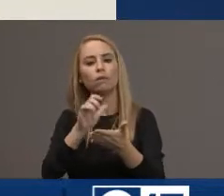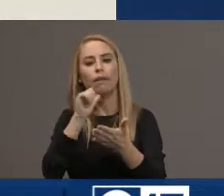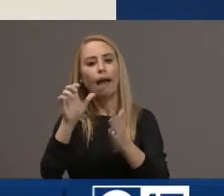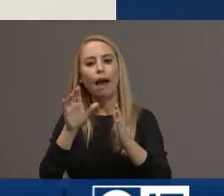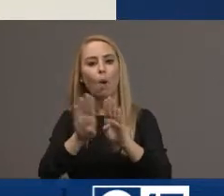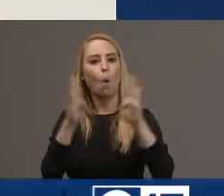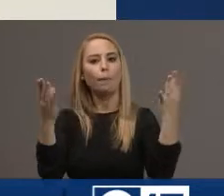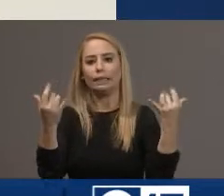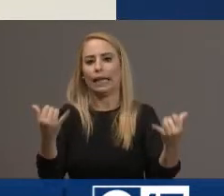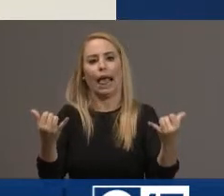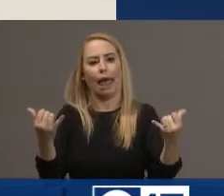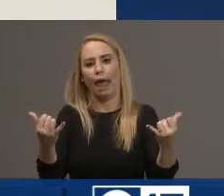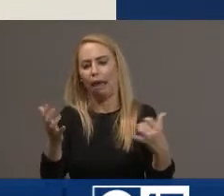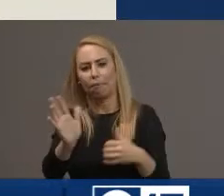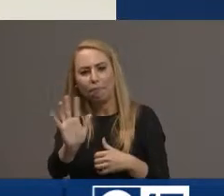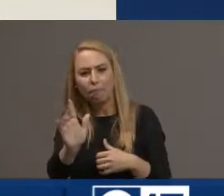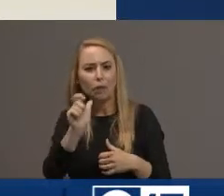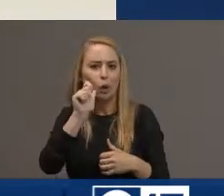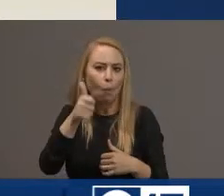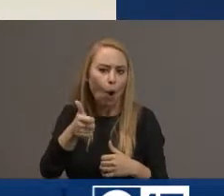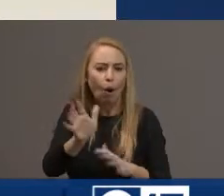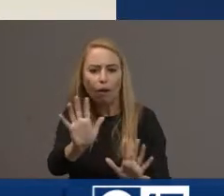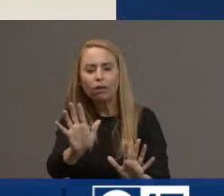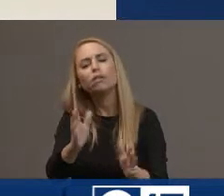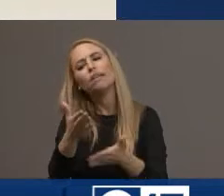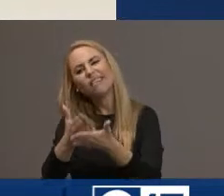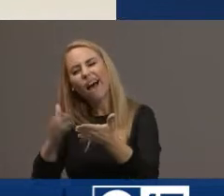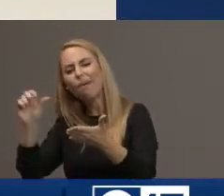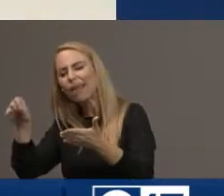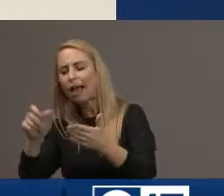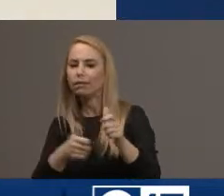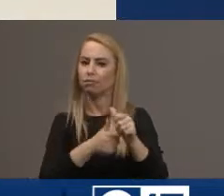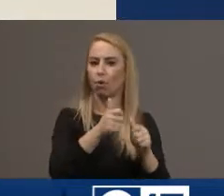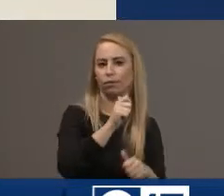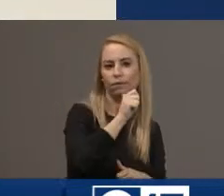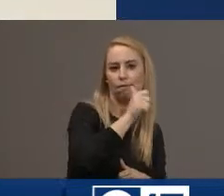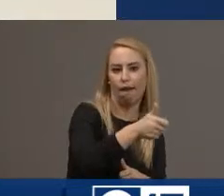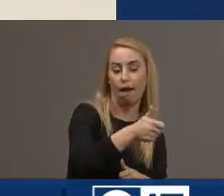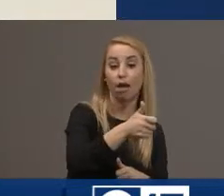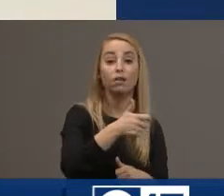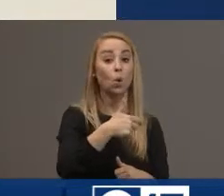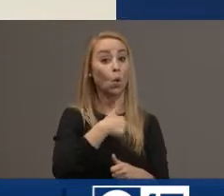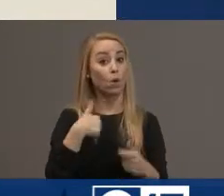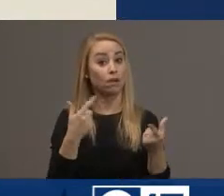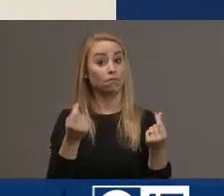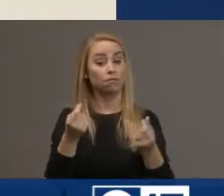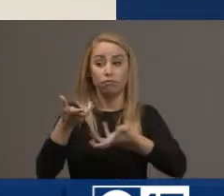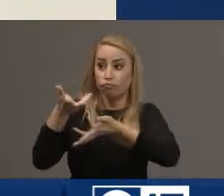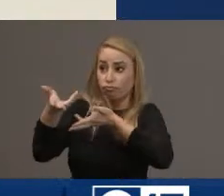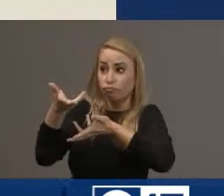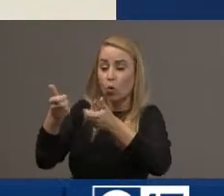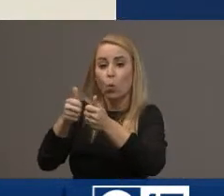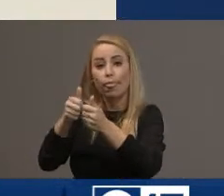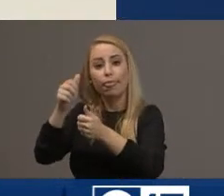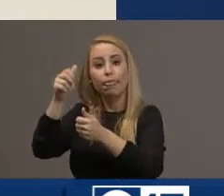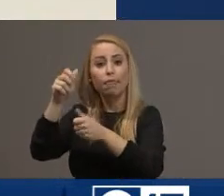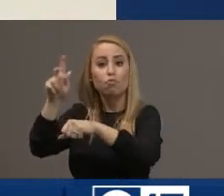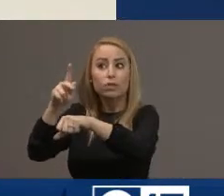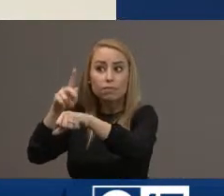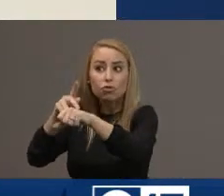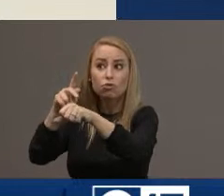tomorrow, although some are. And what we're working with the superintendents and principals on is